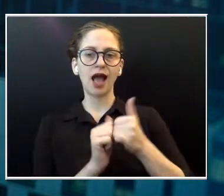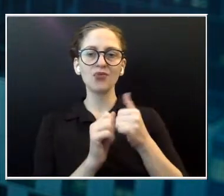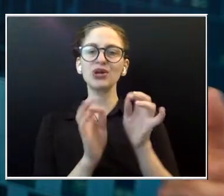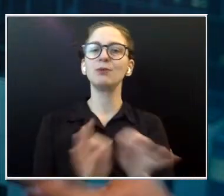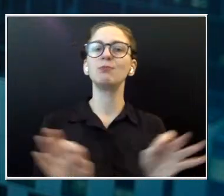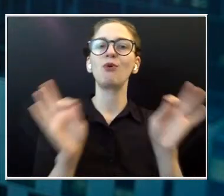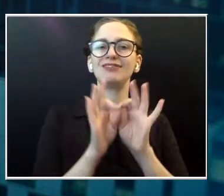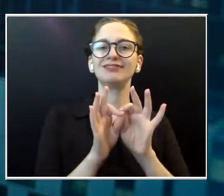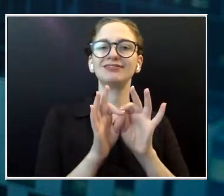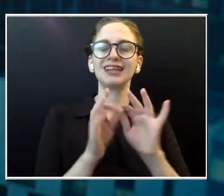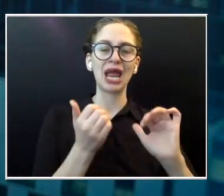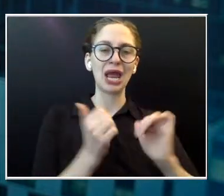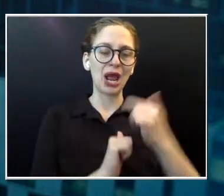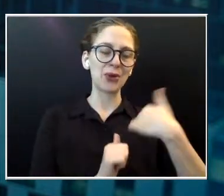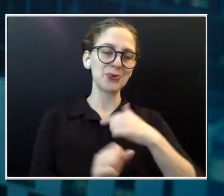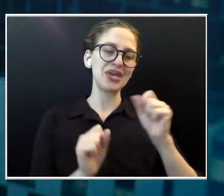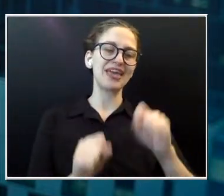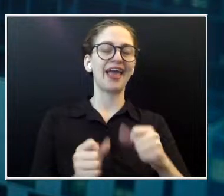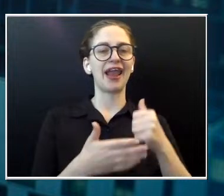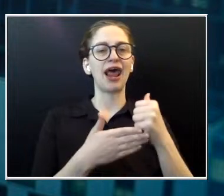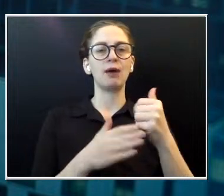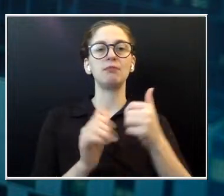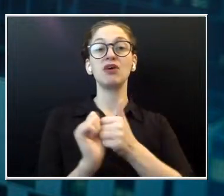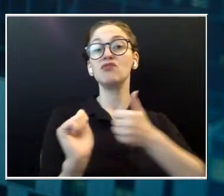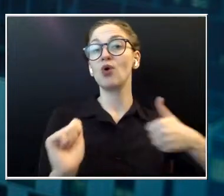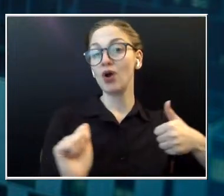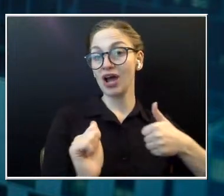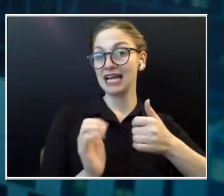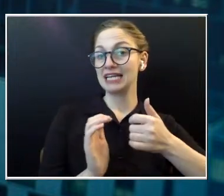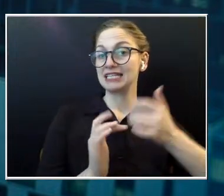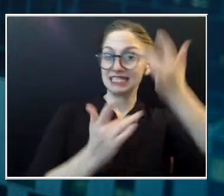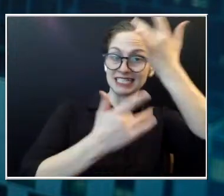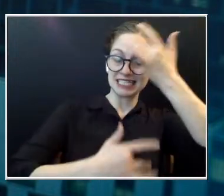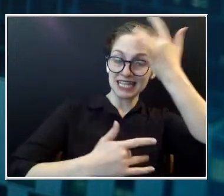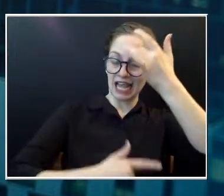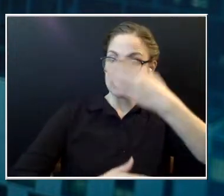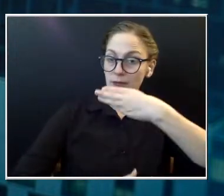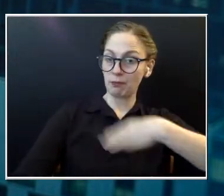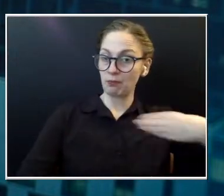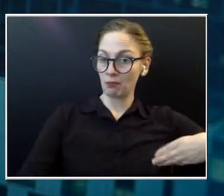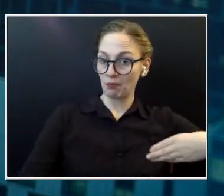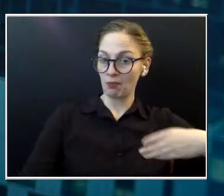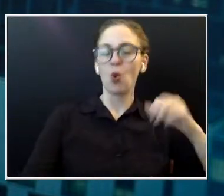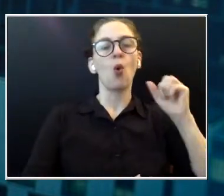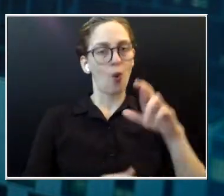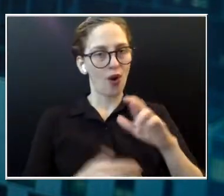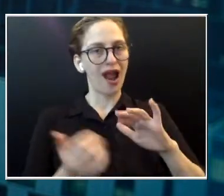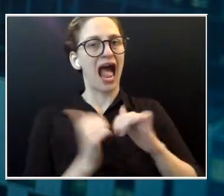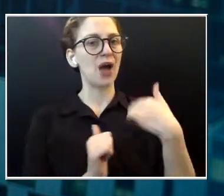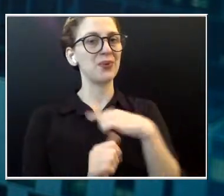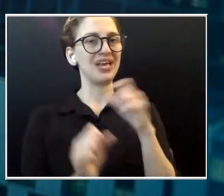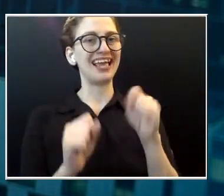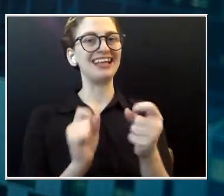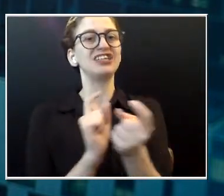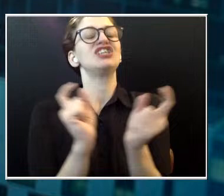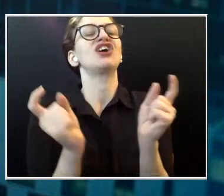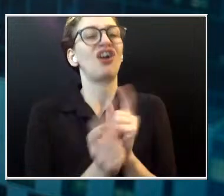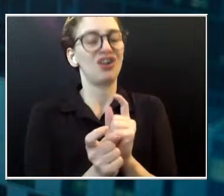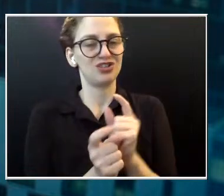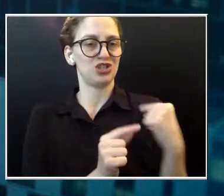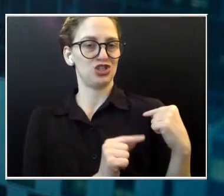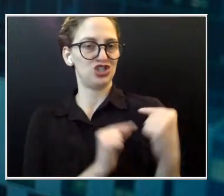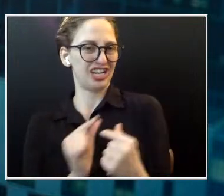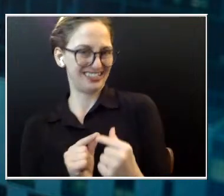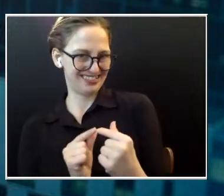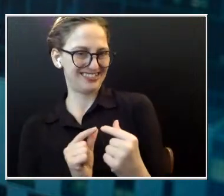disease, mastectomy, or we can also now alter genes, sickle cell therapy. This is an amazing age